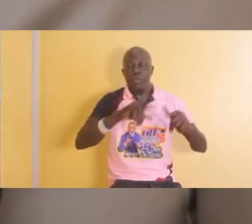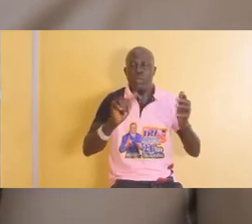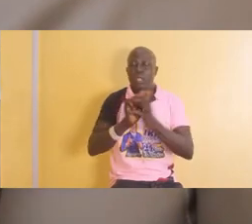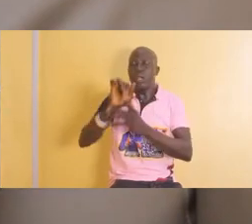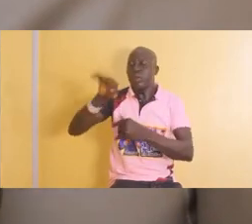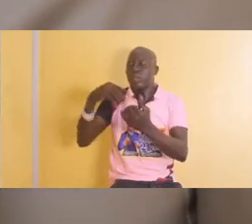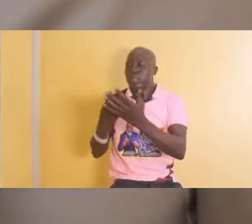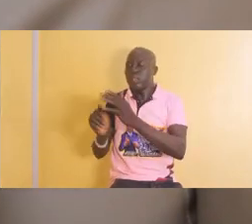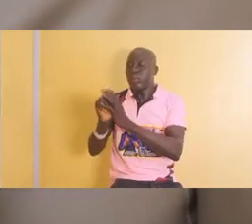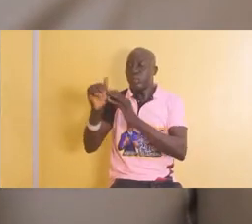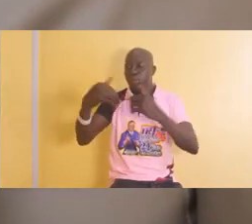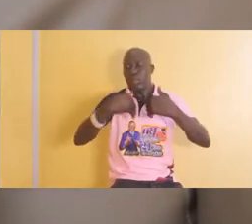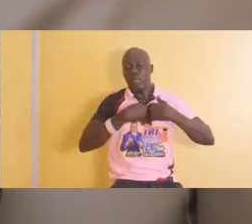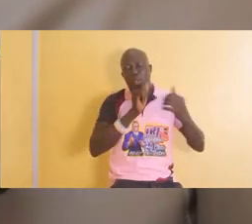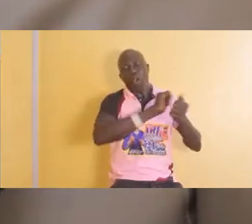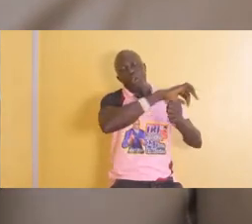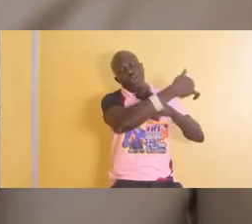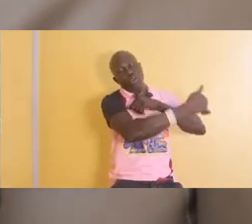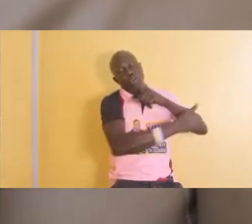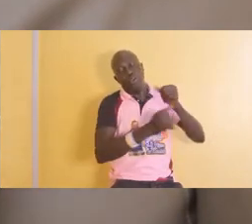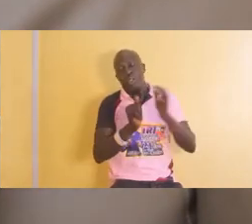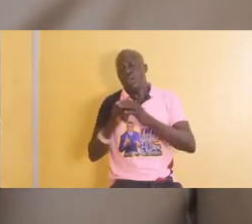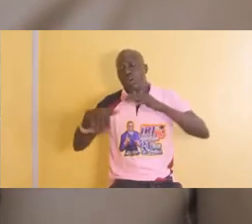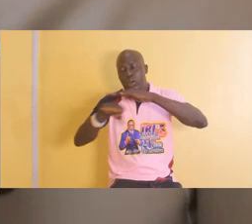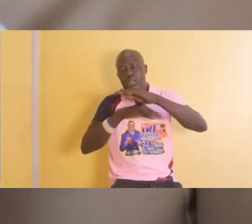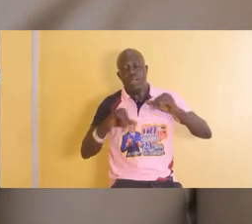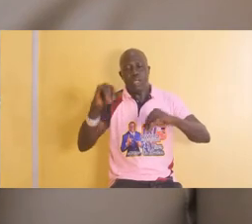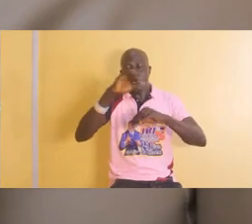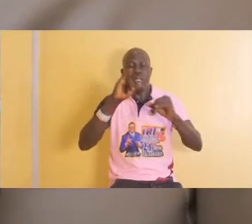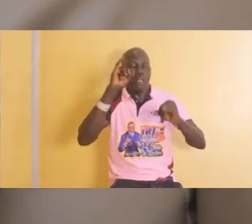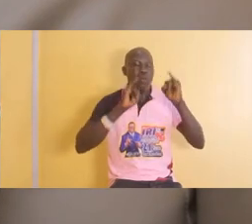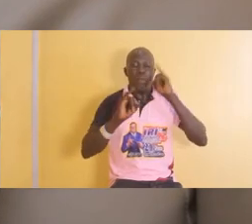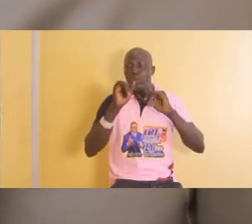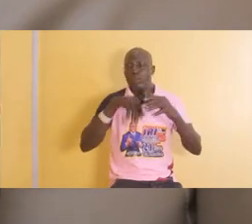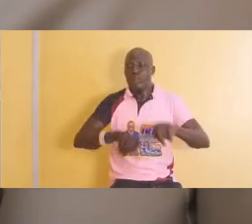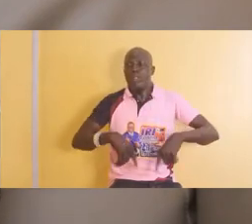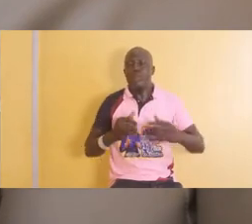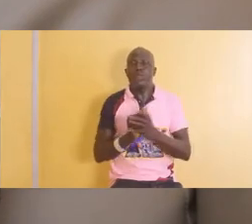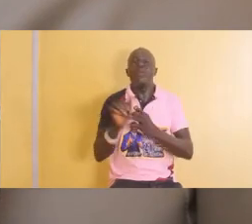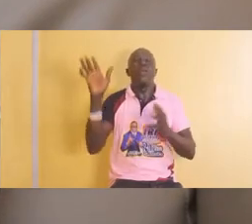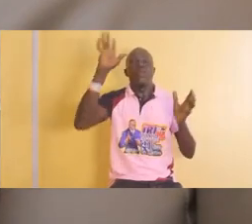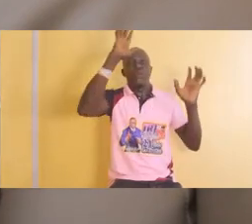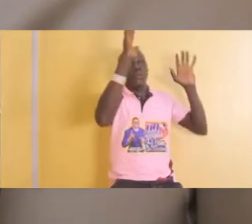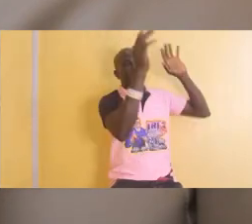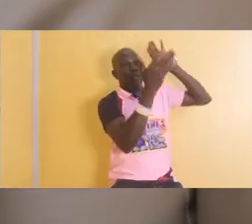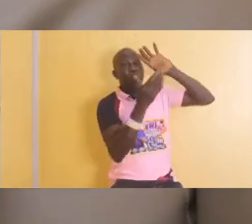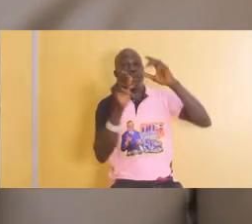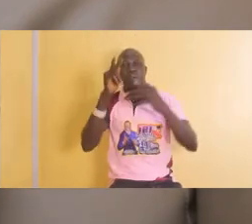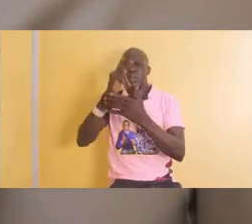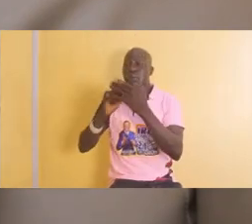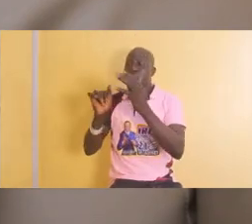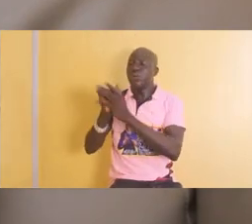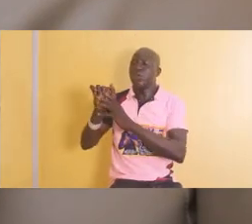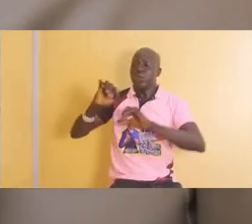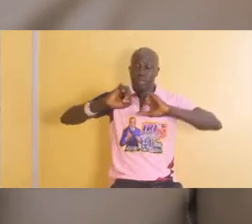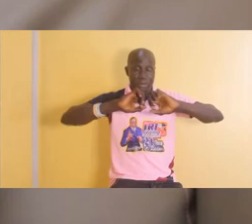ti olu focus sin last week dey gbogbo last year o si be Jerusalem nigba ti won si gbo iro yi opolopo ni e kojo yes o si